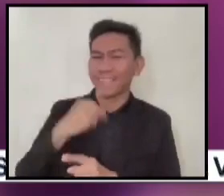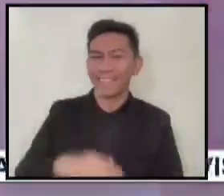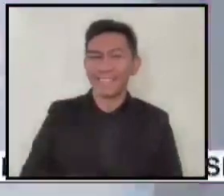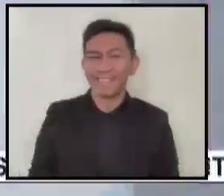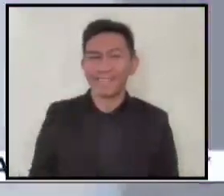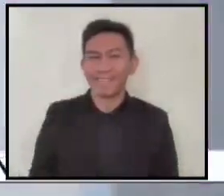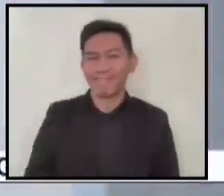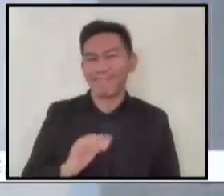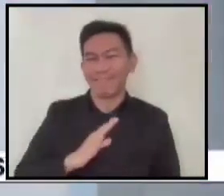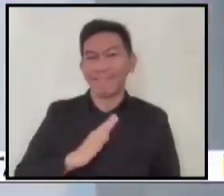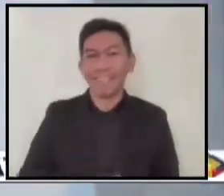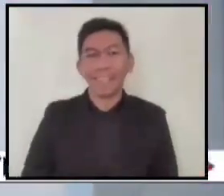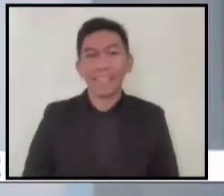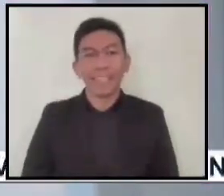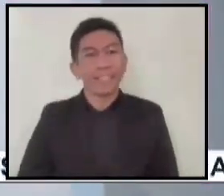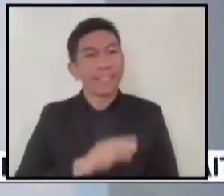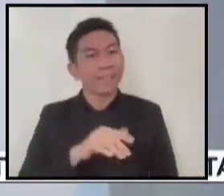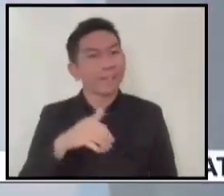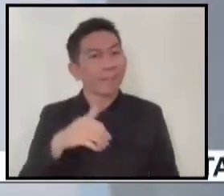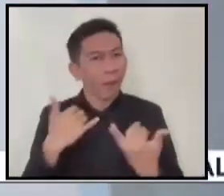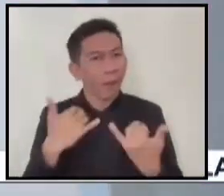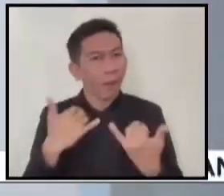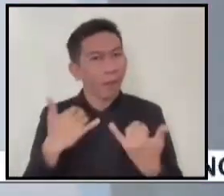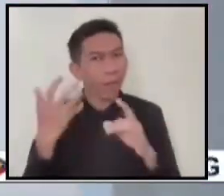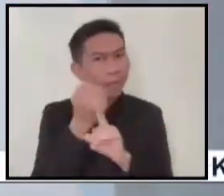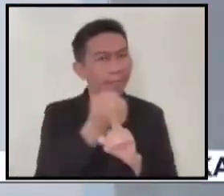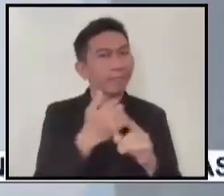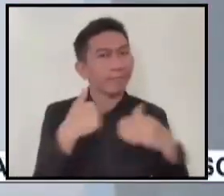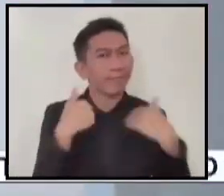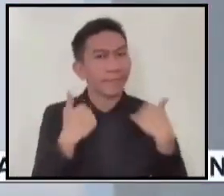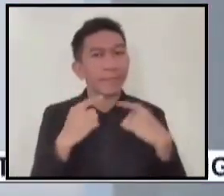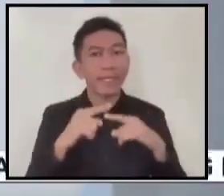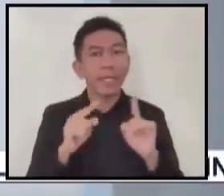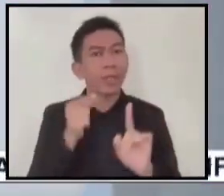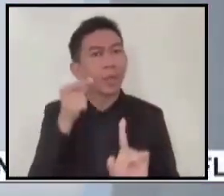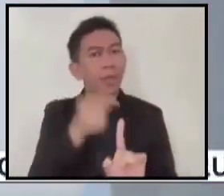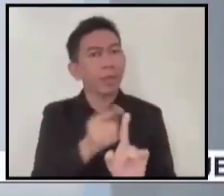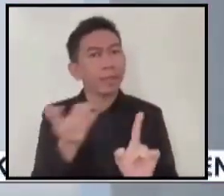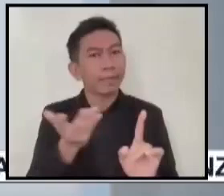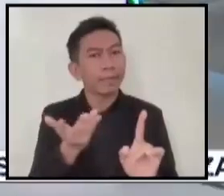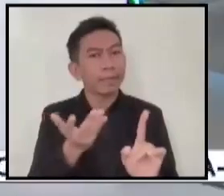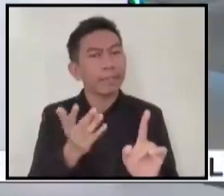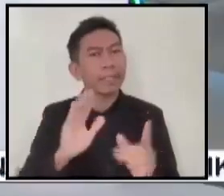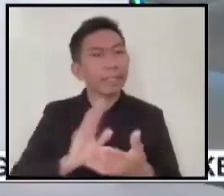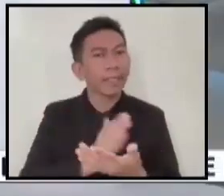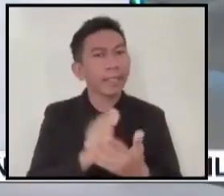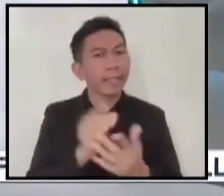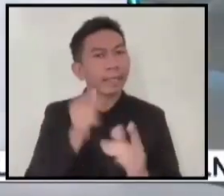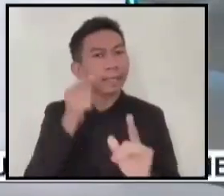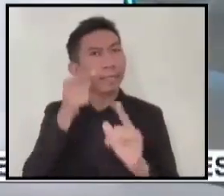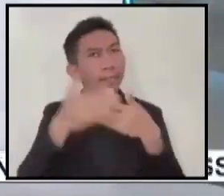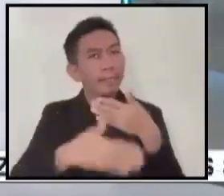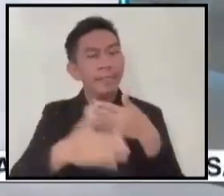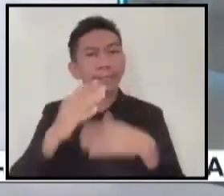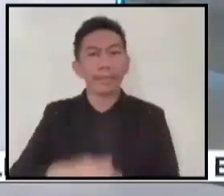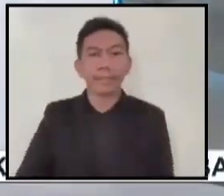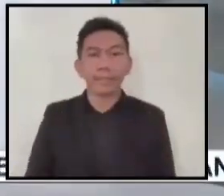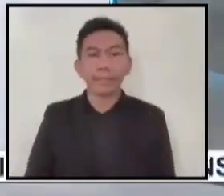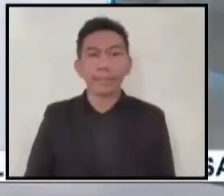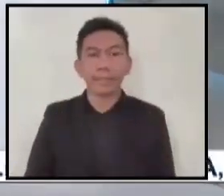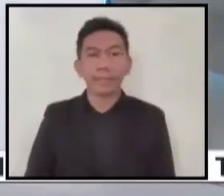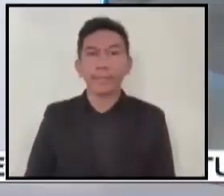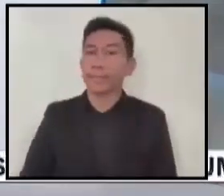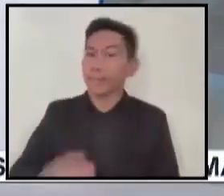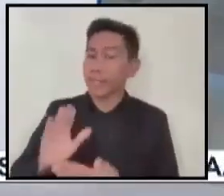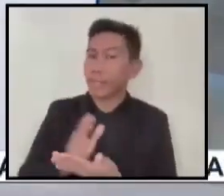young age. Pero bukod doon, ano yung goal mo sa singing? In singing, I would like to develop as